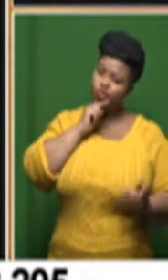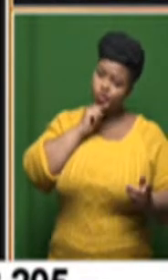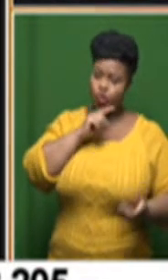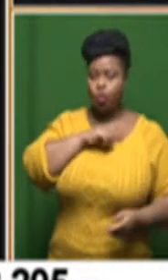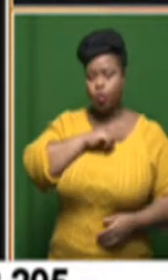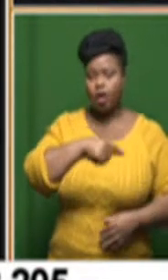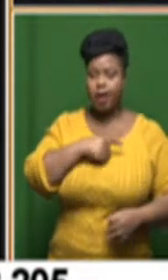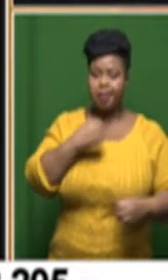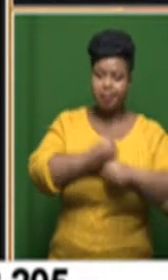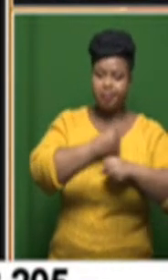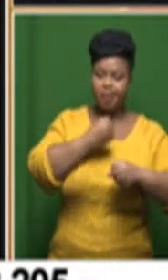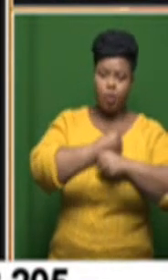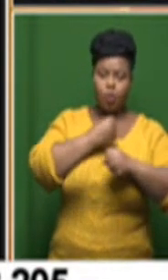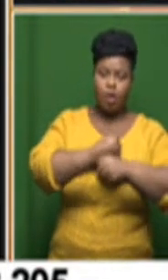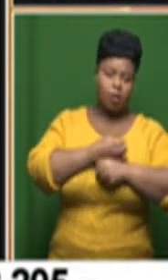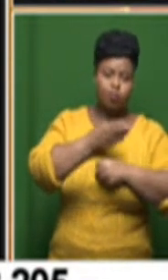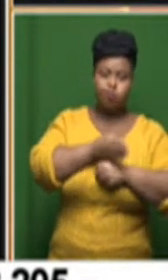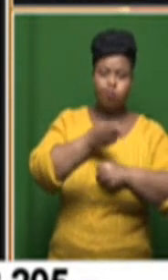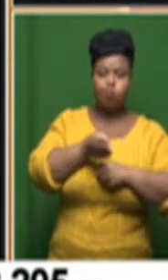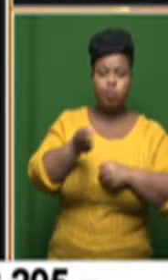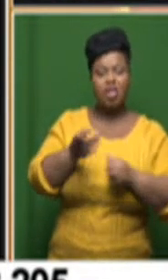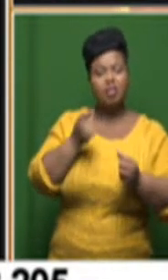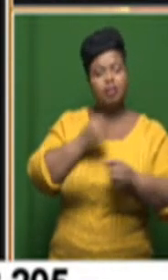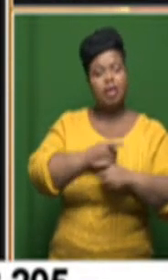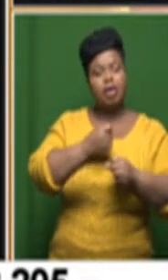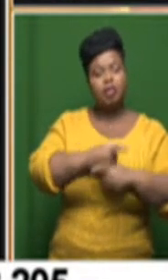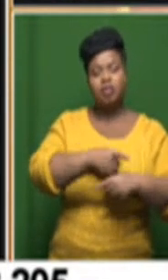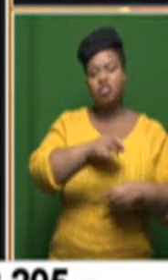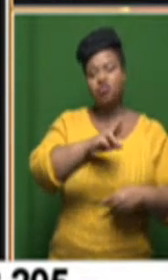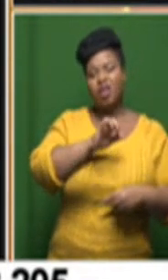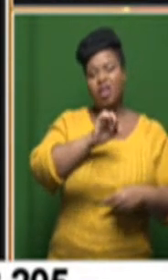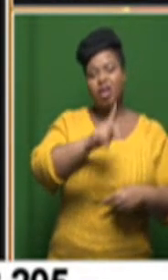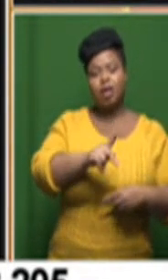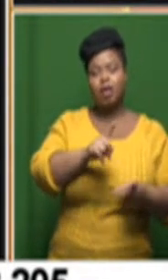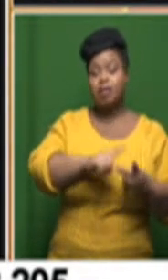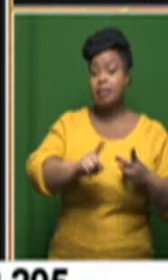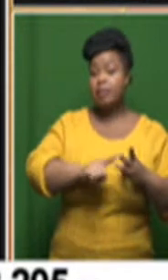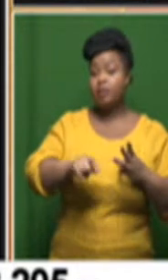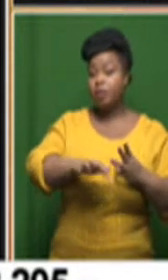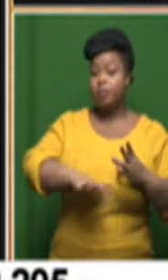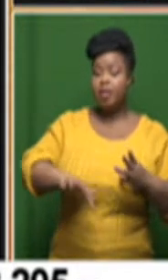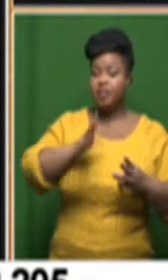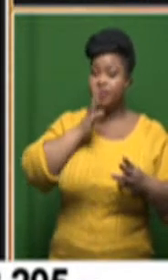on the ground. They were at all taxi ranks, at all places where people